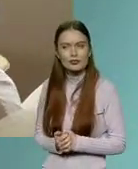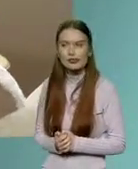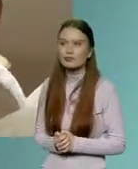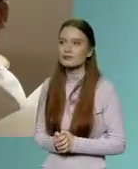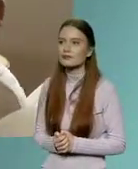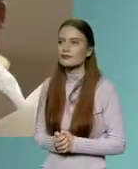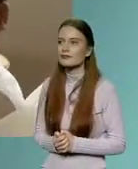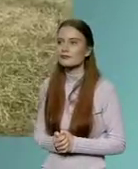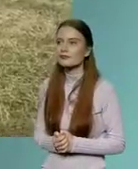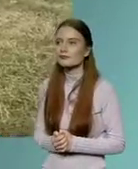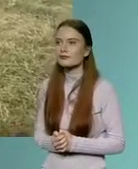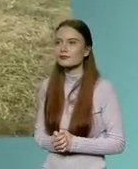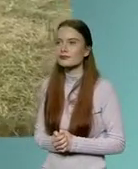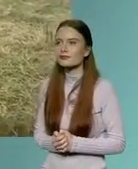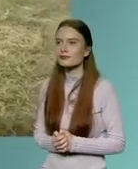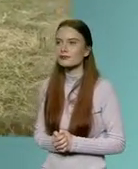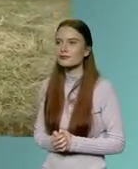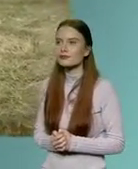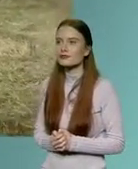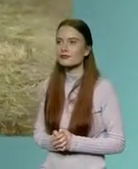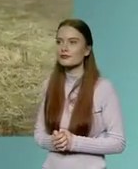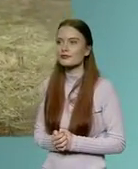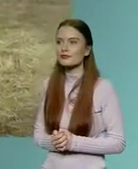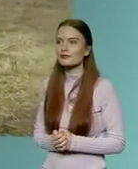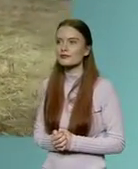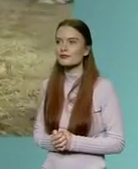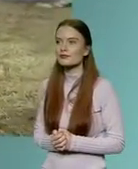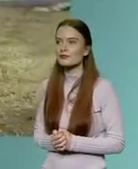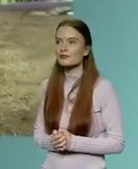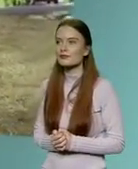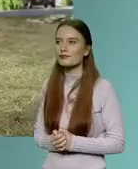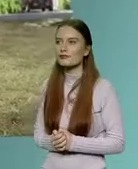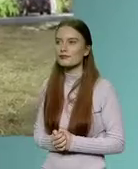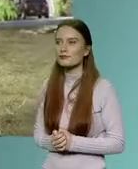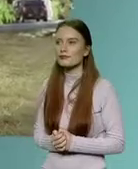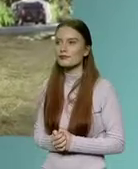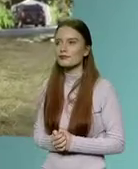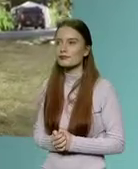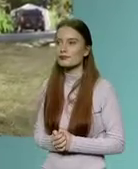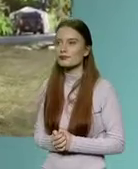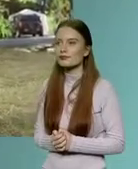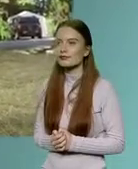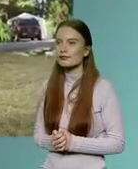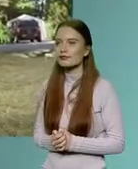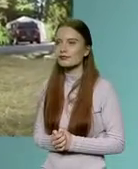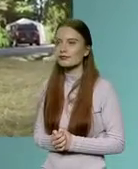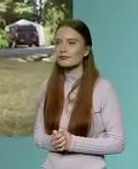He shrugs an arm, annoyed. At the garden, the insides of a saurus slowly walks towards the new